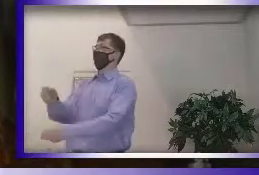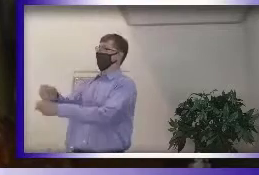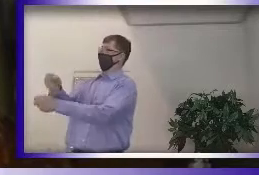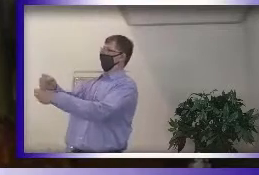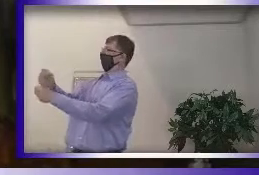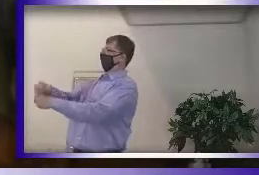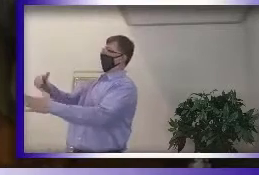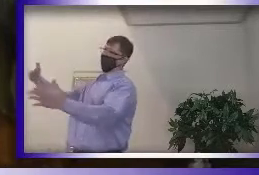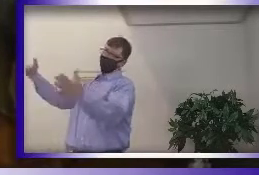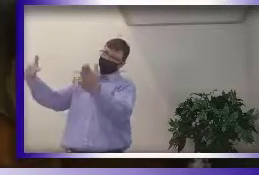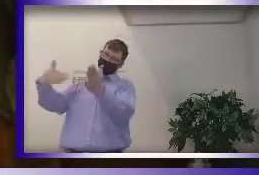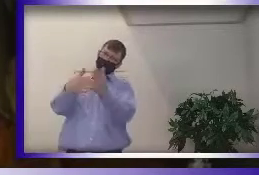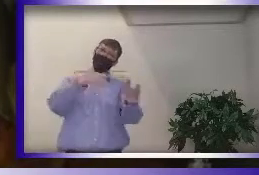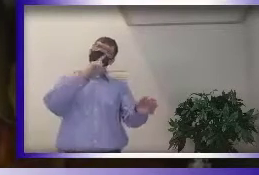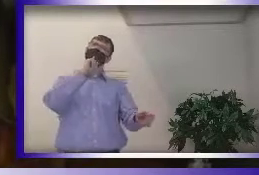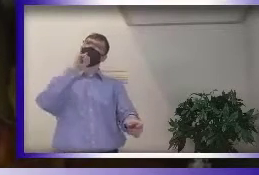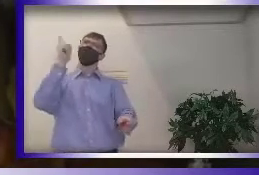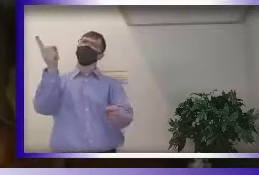sick.